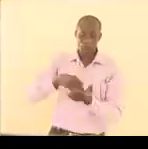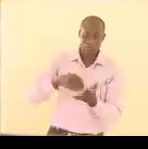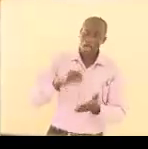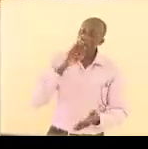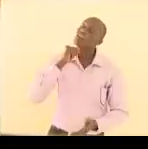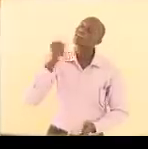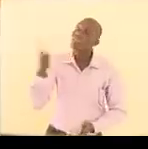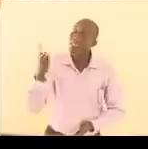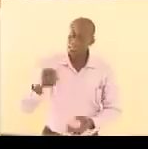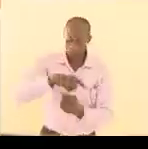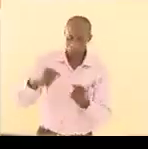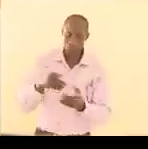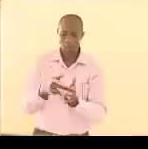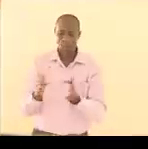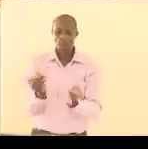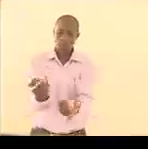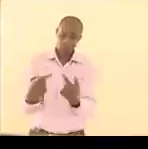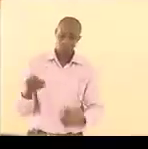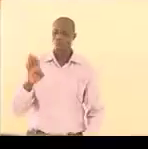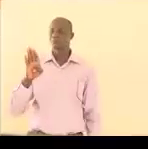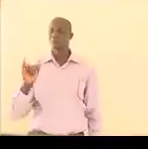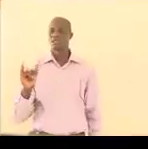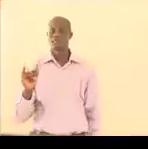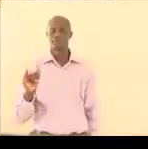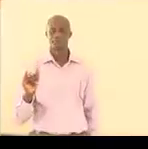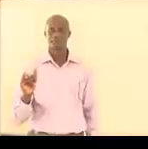Jesus comes by.